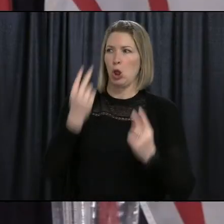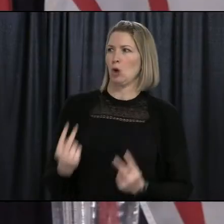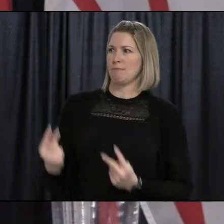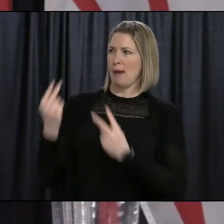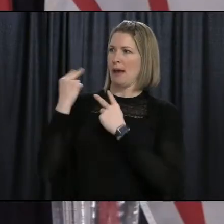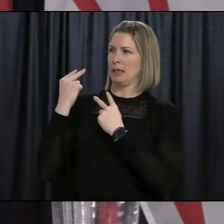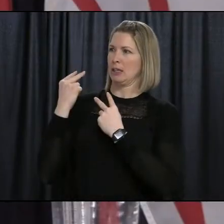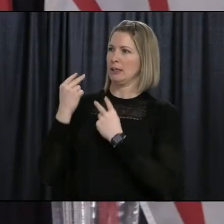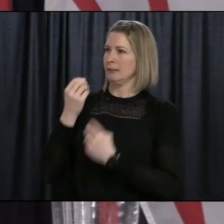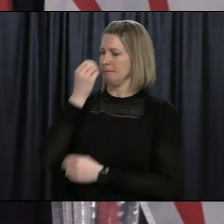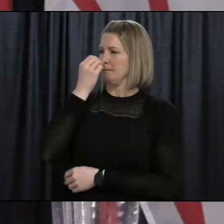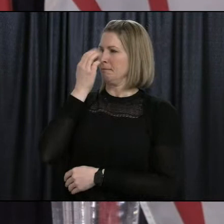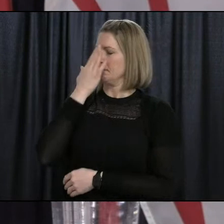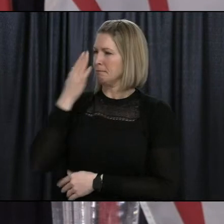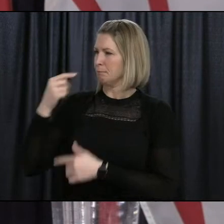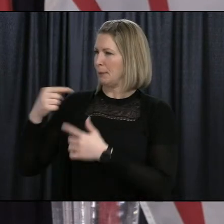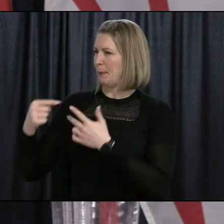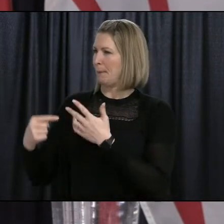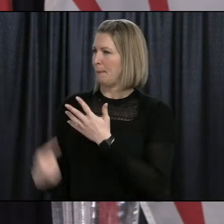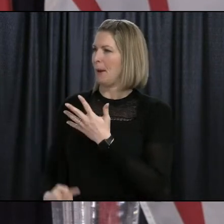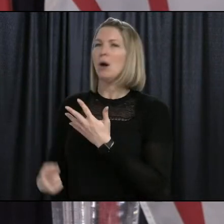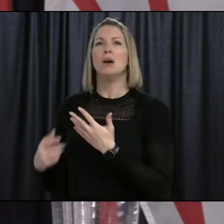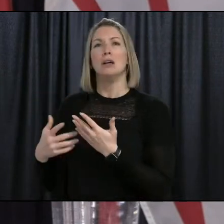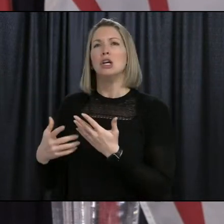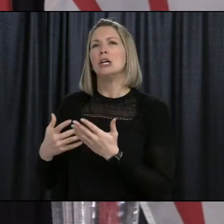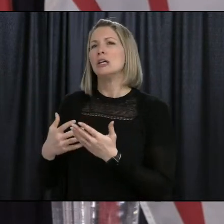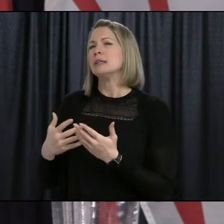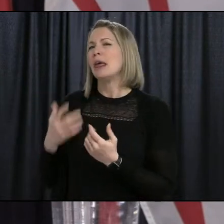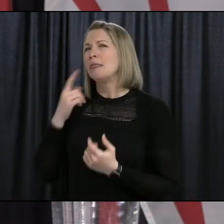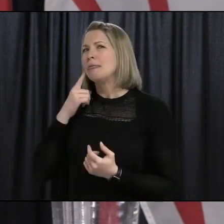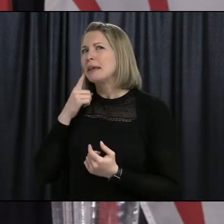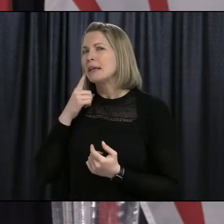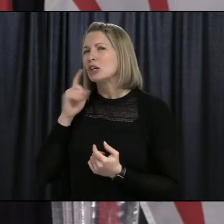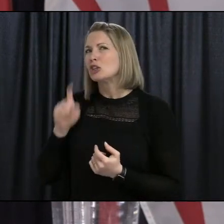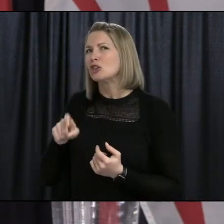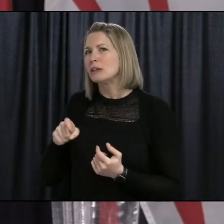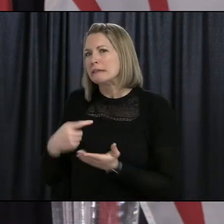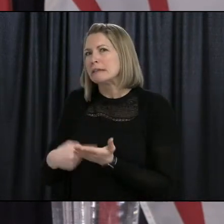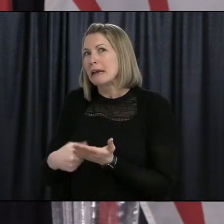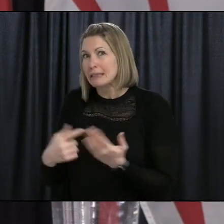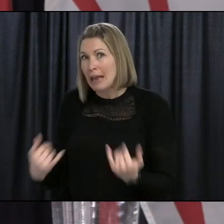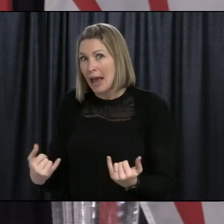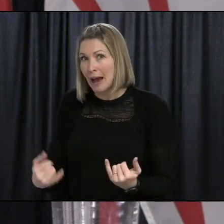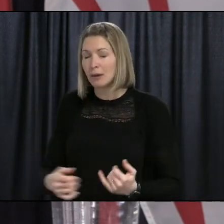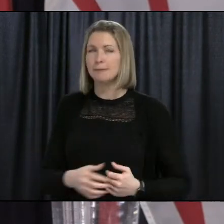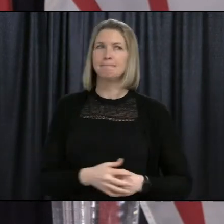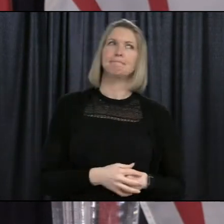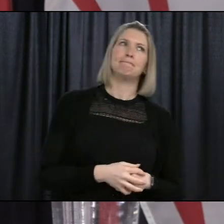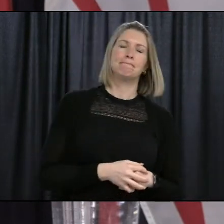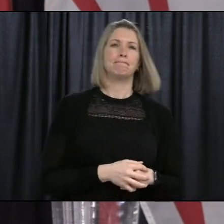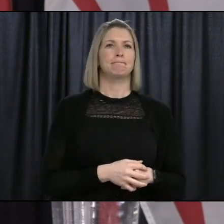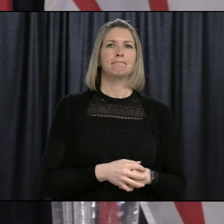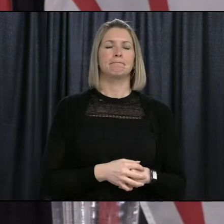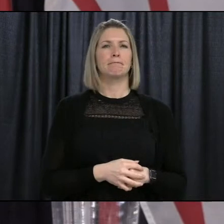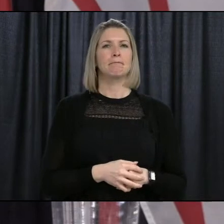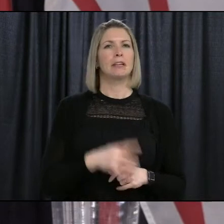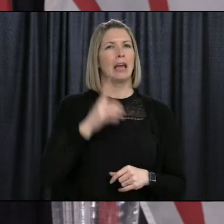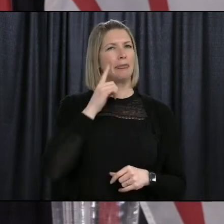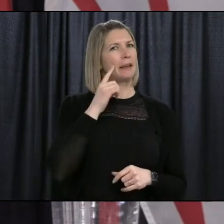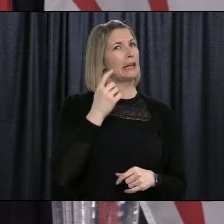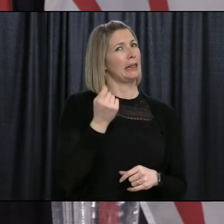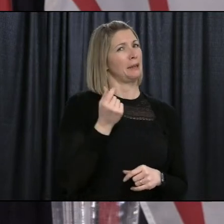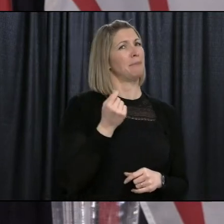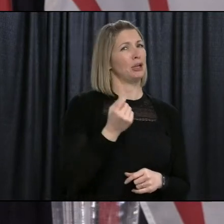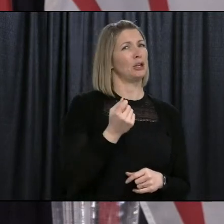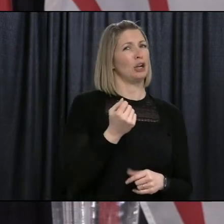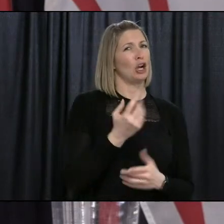I think it's, we're learning lessons as we go, and there'll be plenty of time, as I've said before, to do a kind of post-mortem on the pandemic